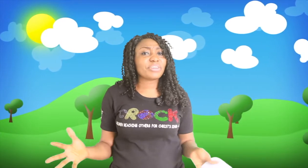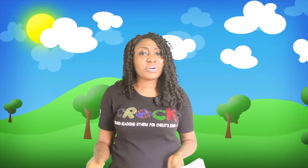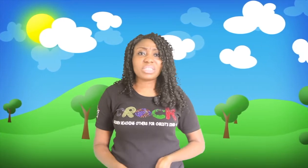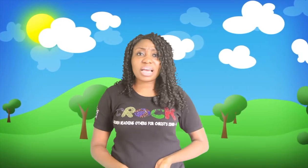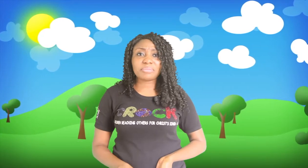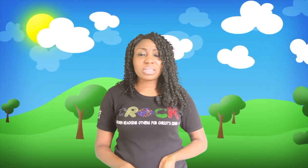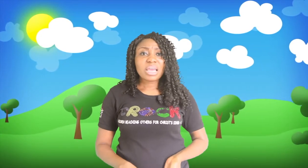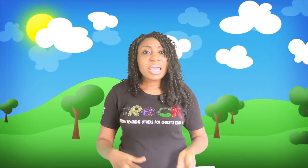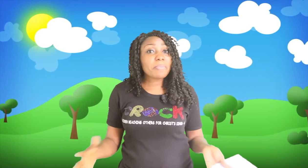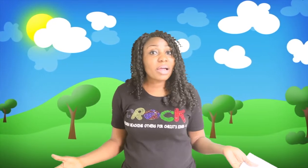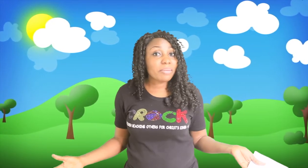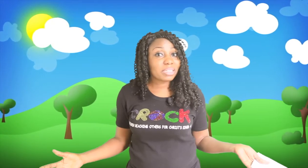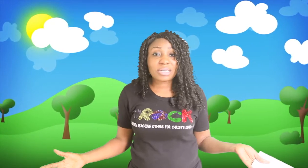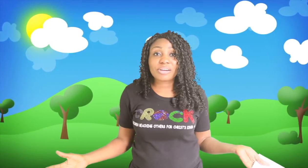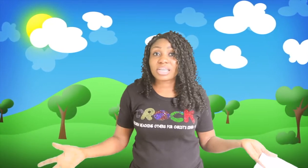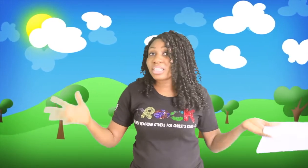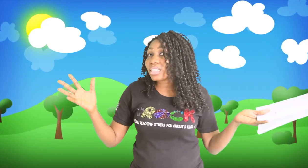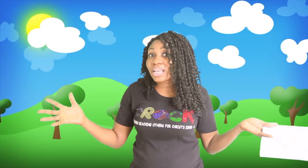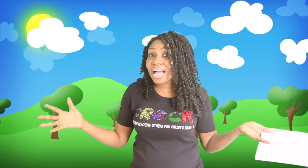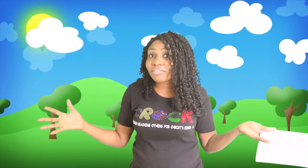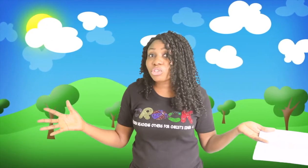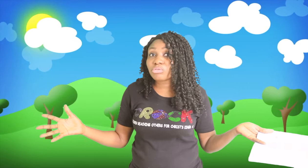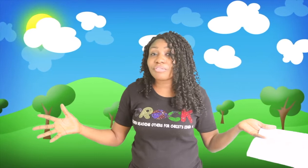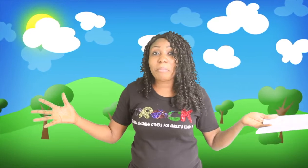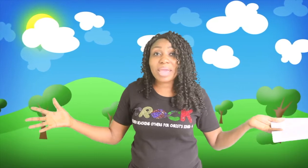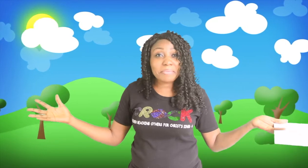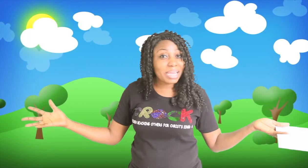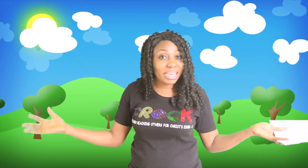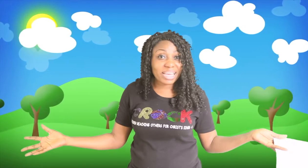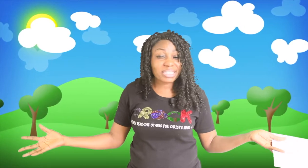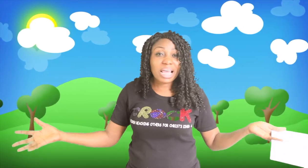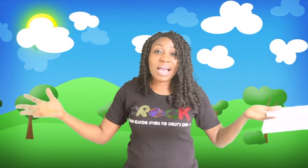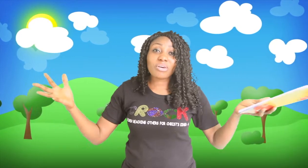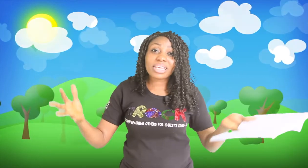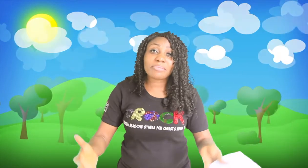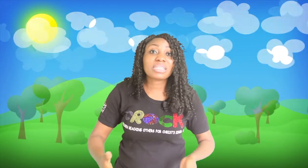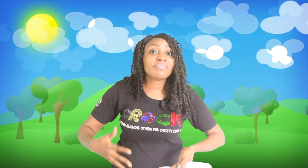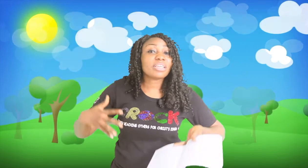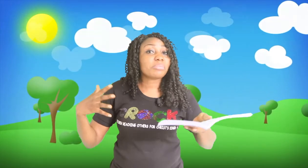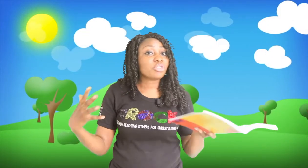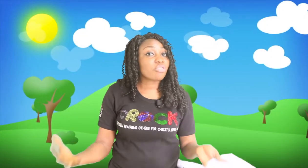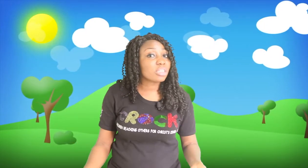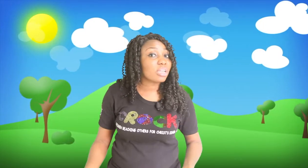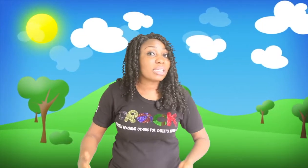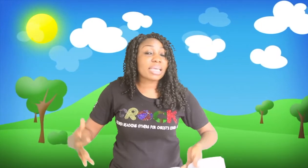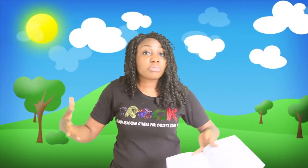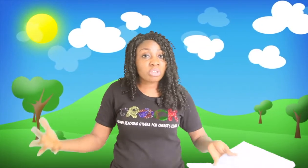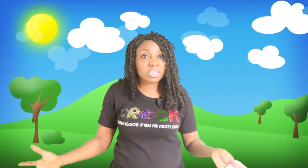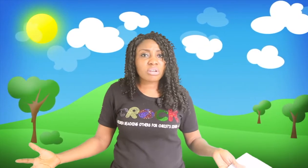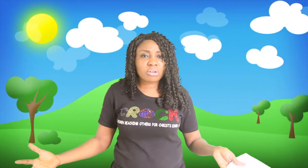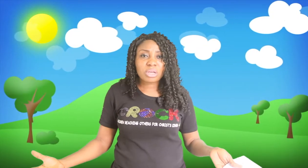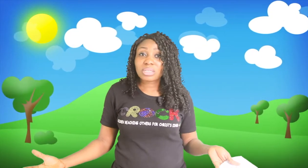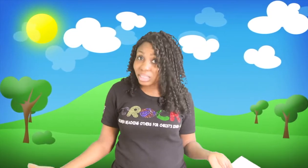at difficult times. Abraham and Sarah, they didn't have children for many, many years, and God kept giving them instruction and they